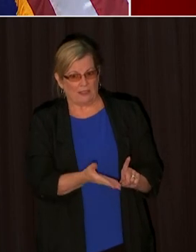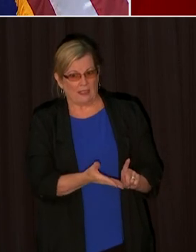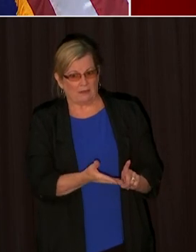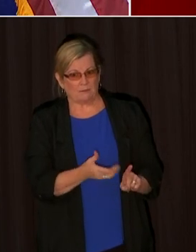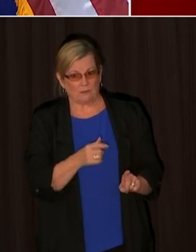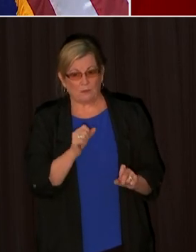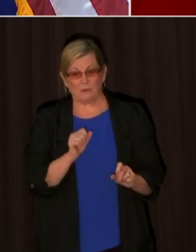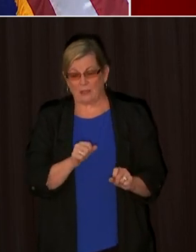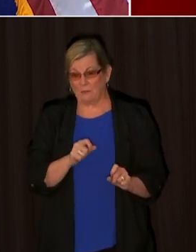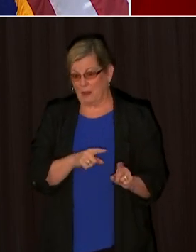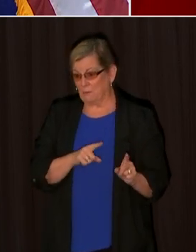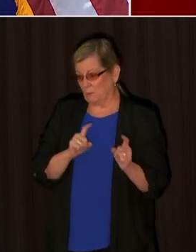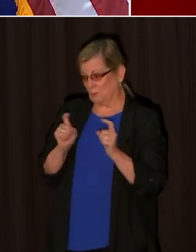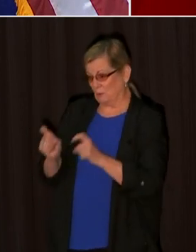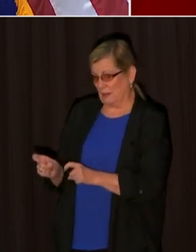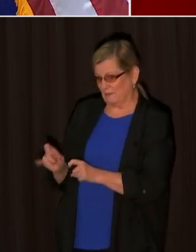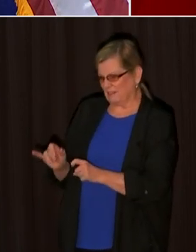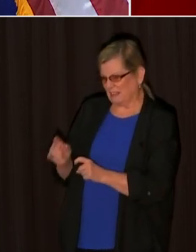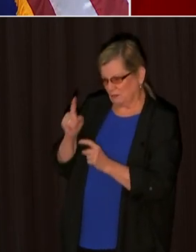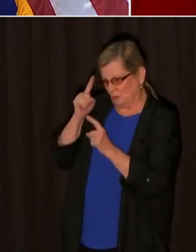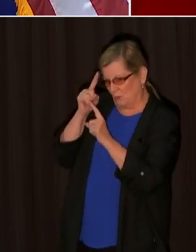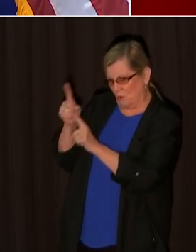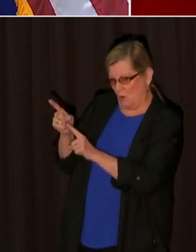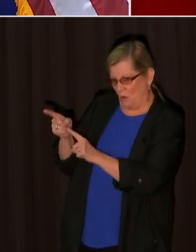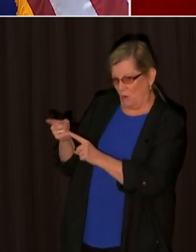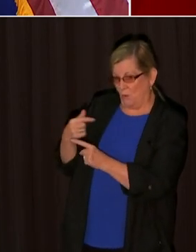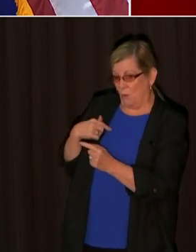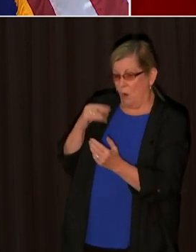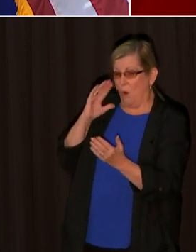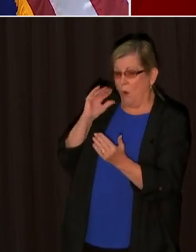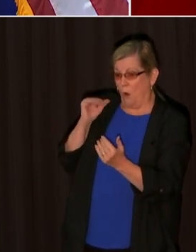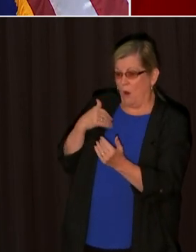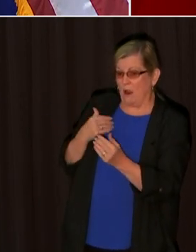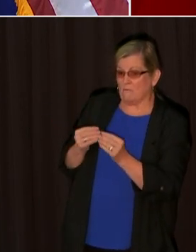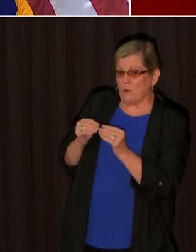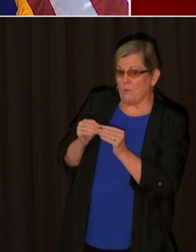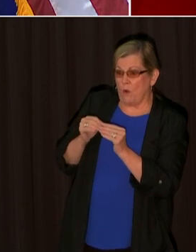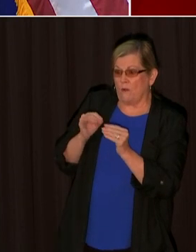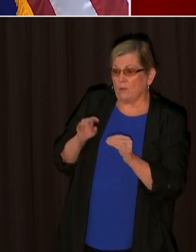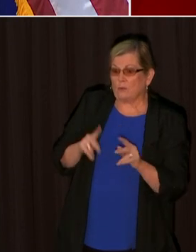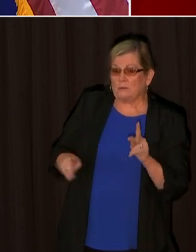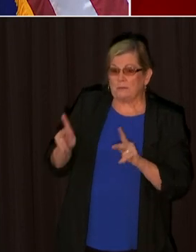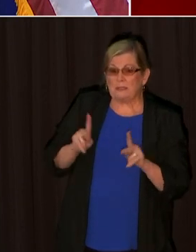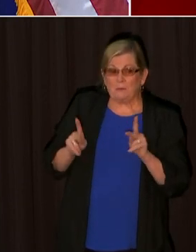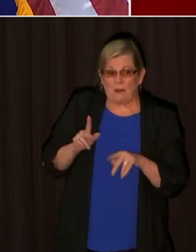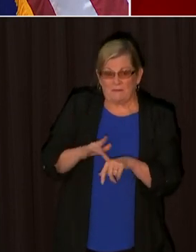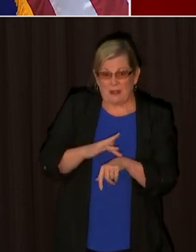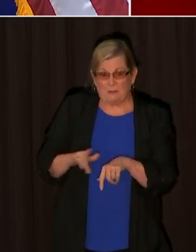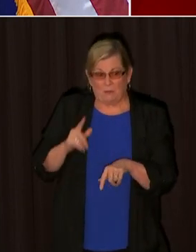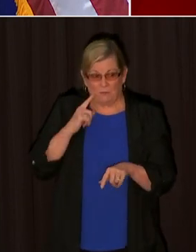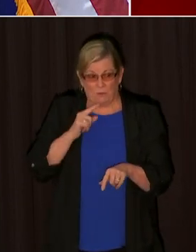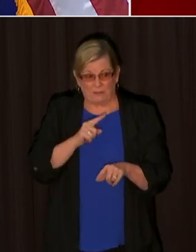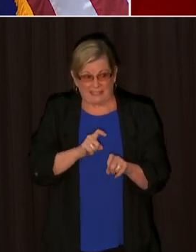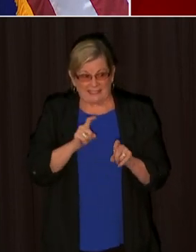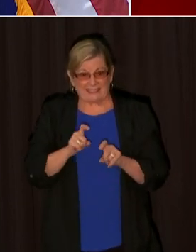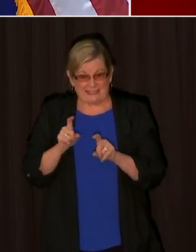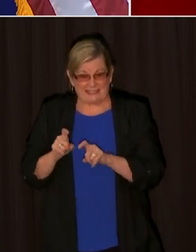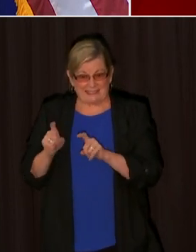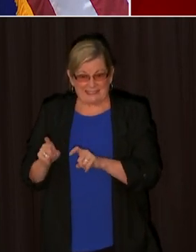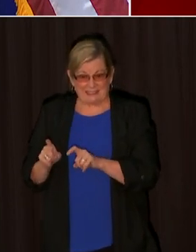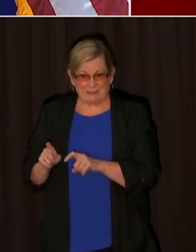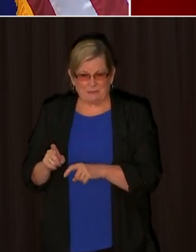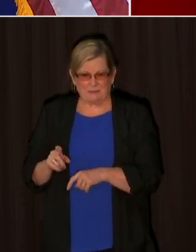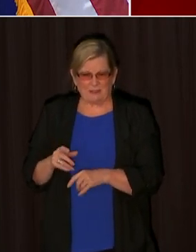is our long-term strategy. We hope to have a much more robust operation for that by the late summer, early